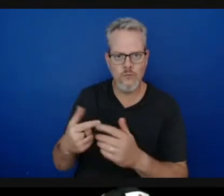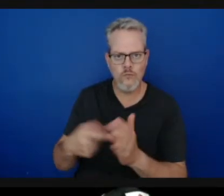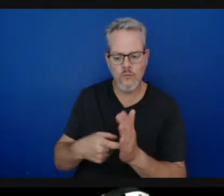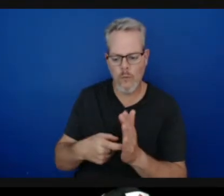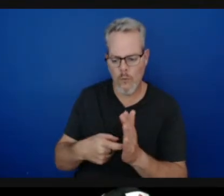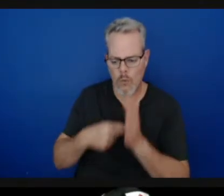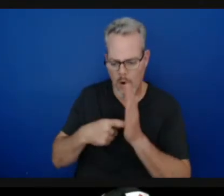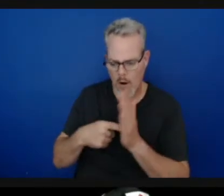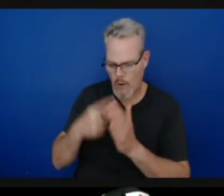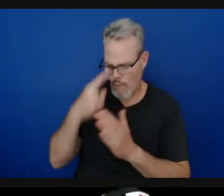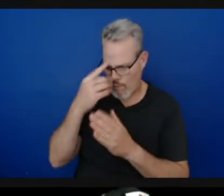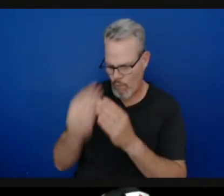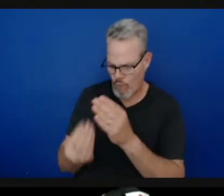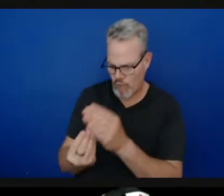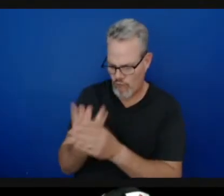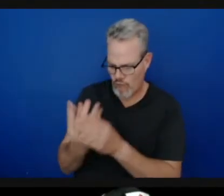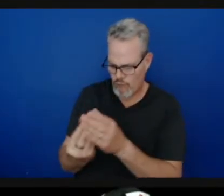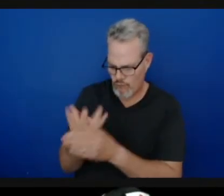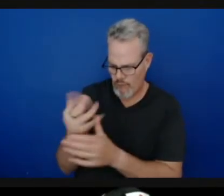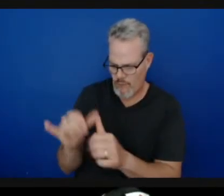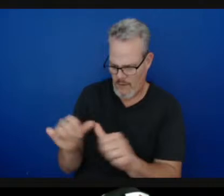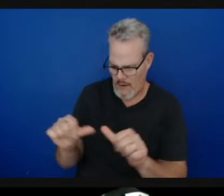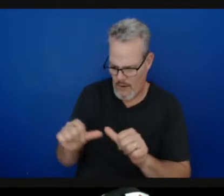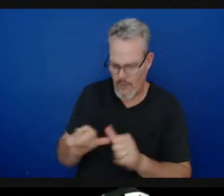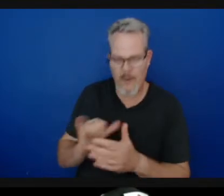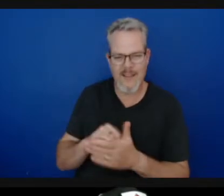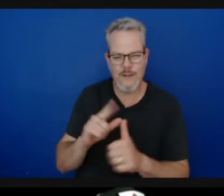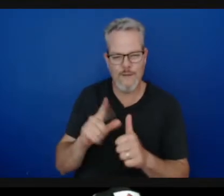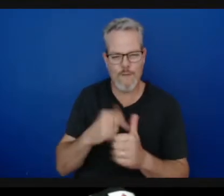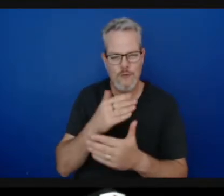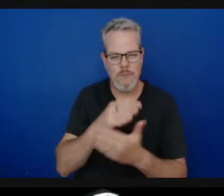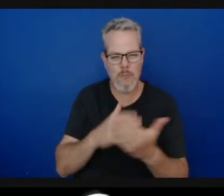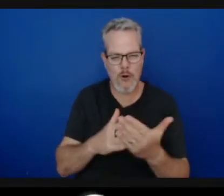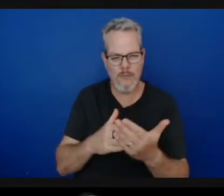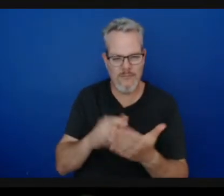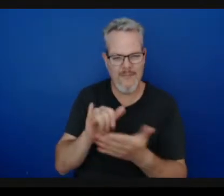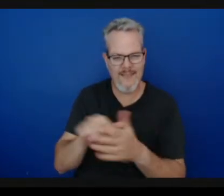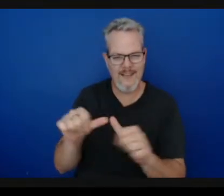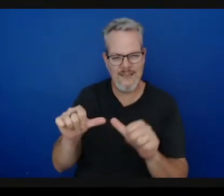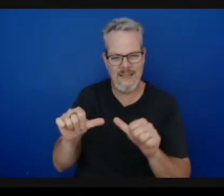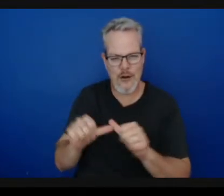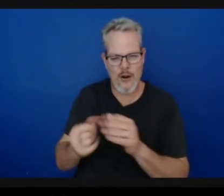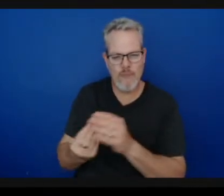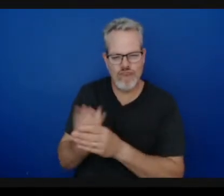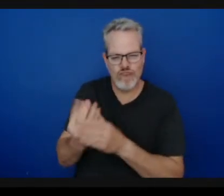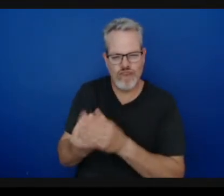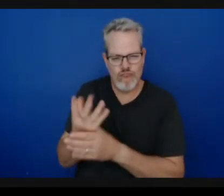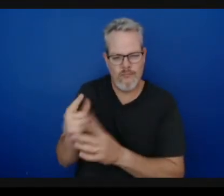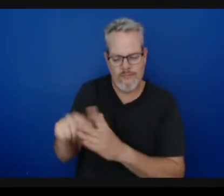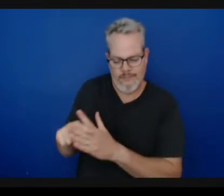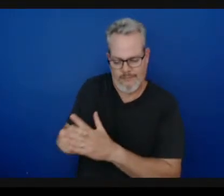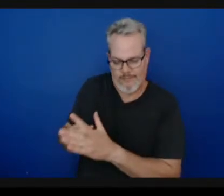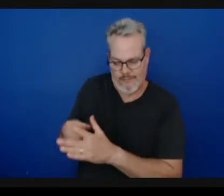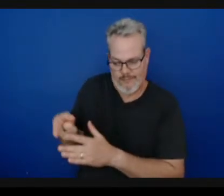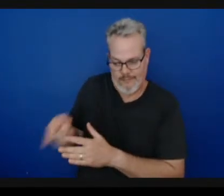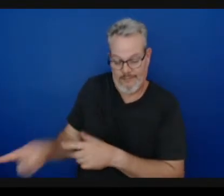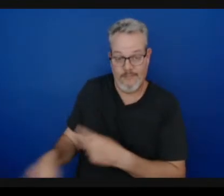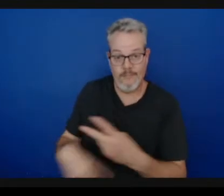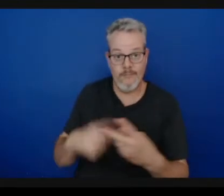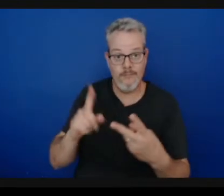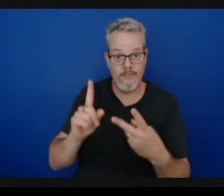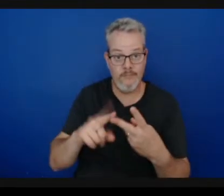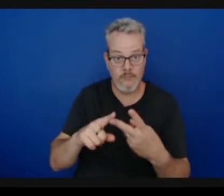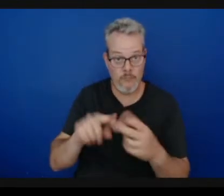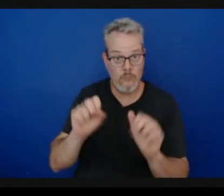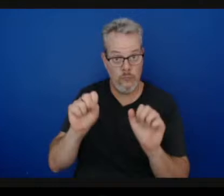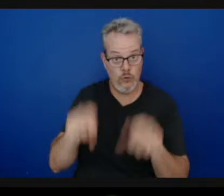erupt? And that's part A, because that's where that eruption began to flow downhill to the ocean. And part B is, could it